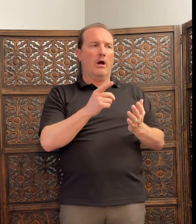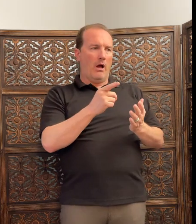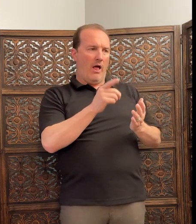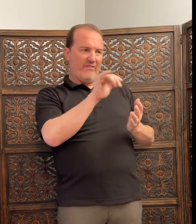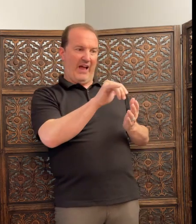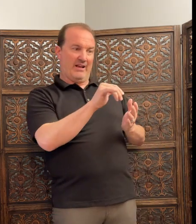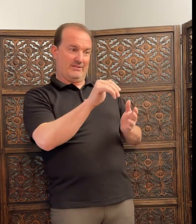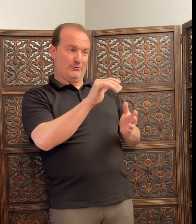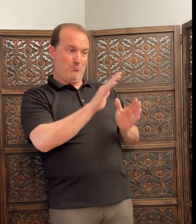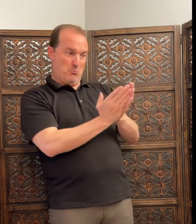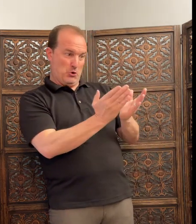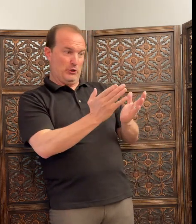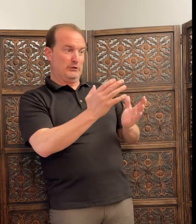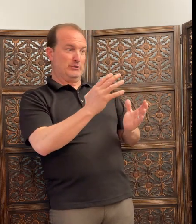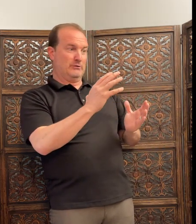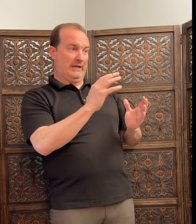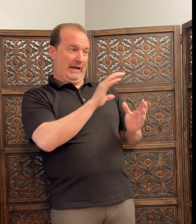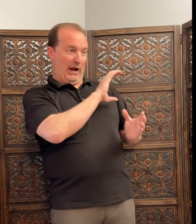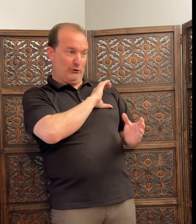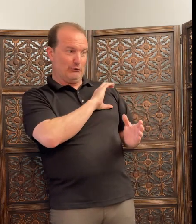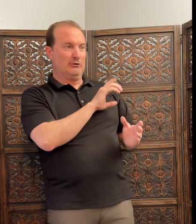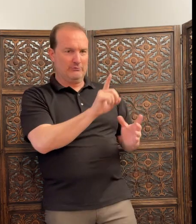retelling only to resurface in another.